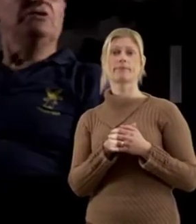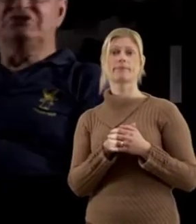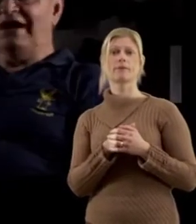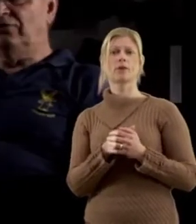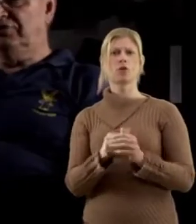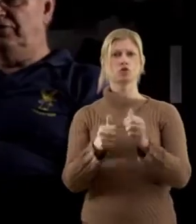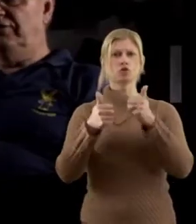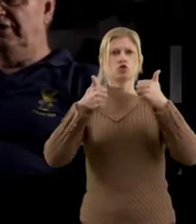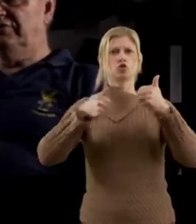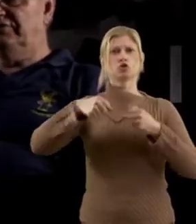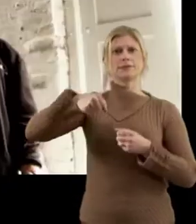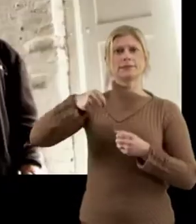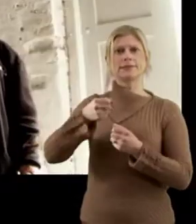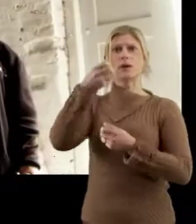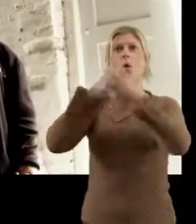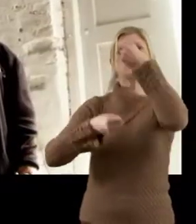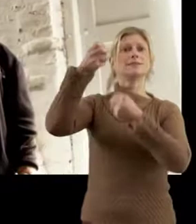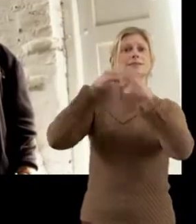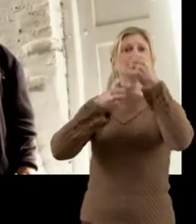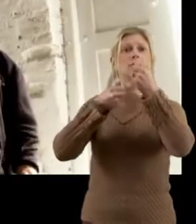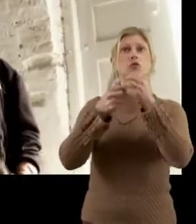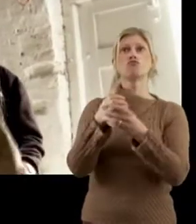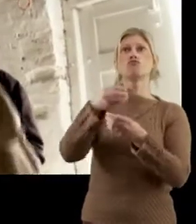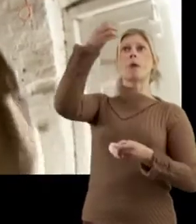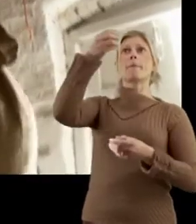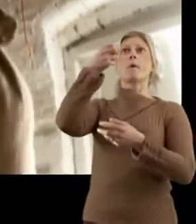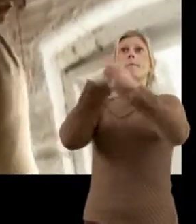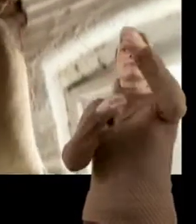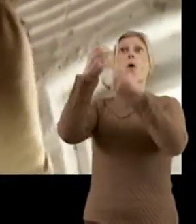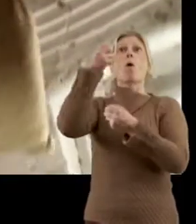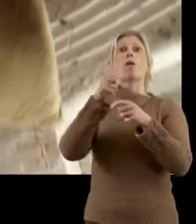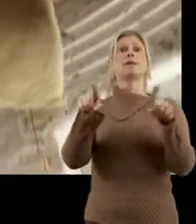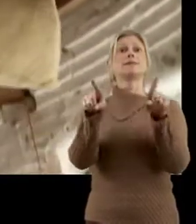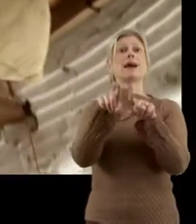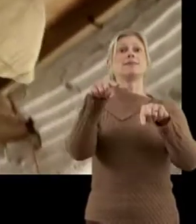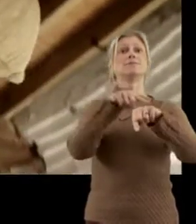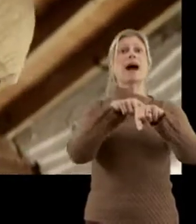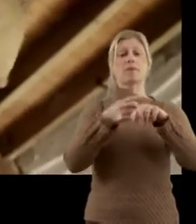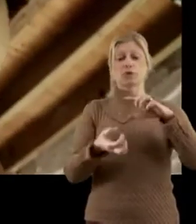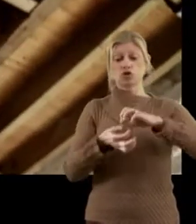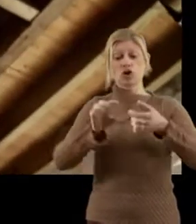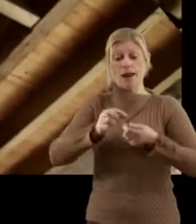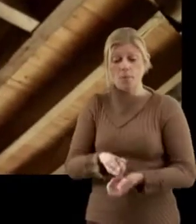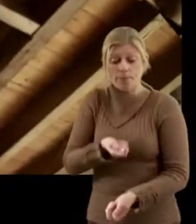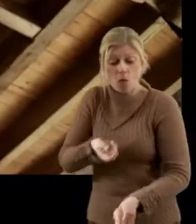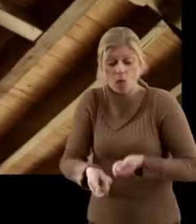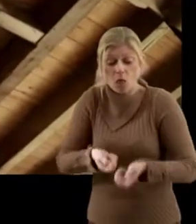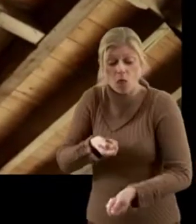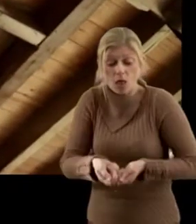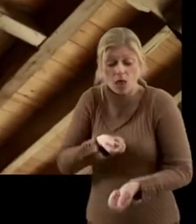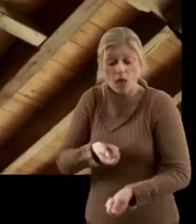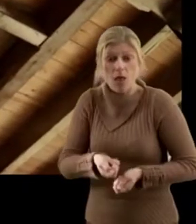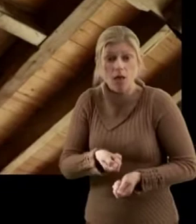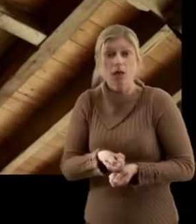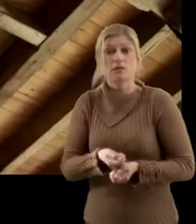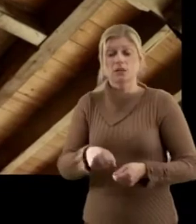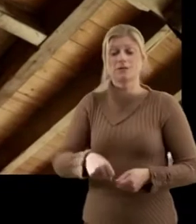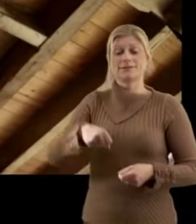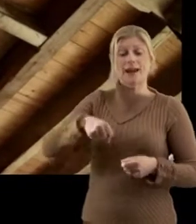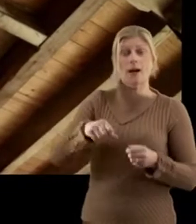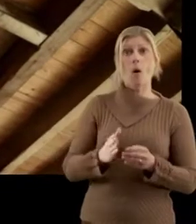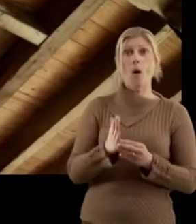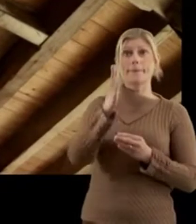Very good sack hoist on there. The sack hoist, you pull the rope, while you're pulling the rope, the chain hoists the sacks to the top, and when